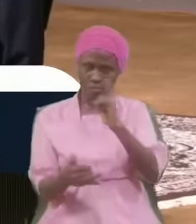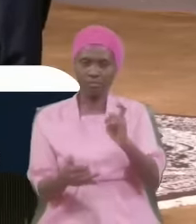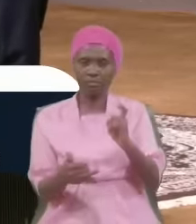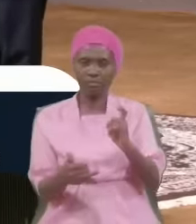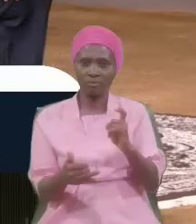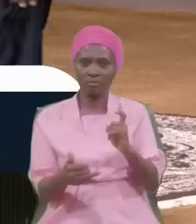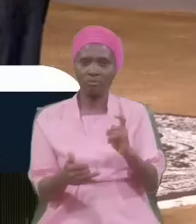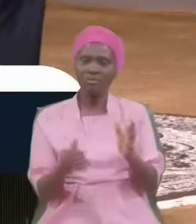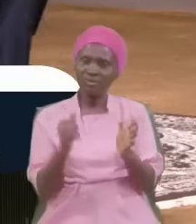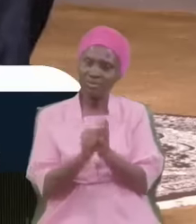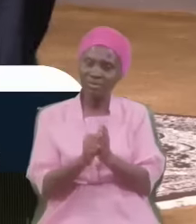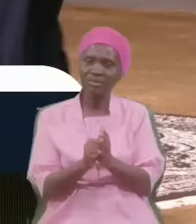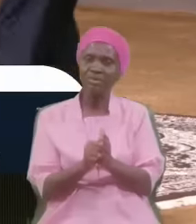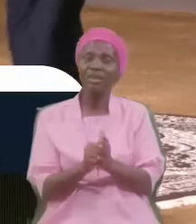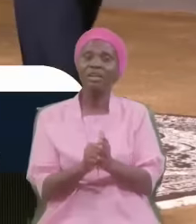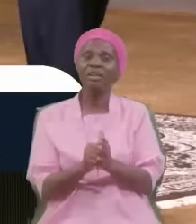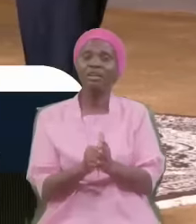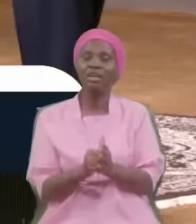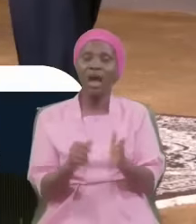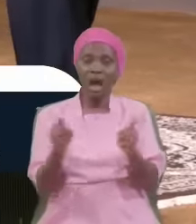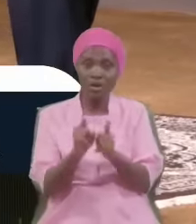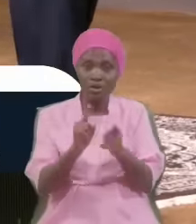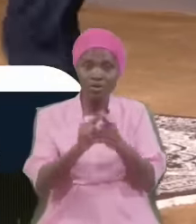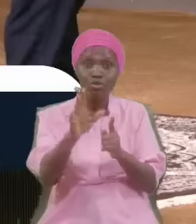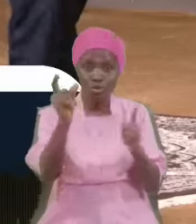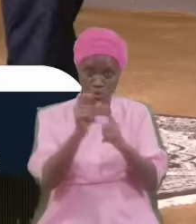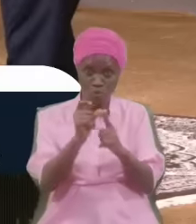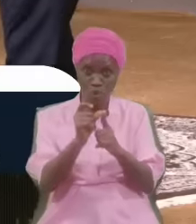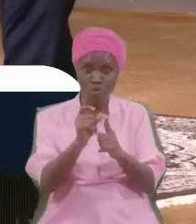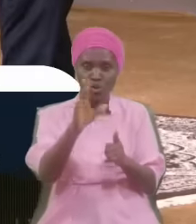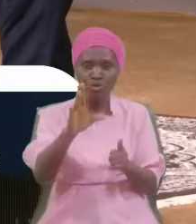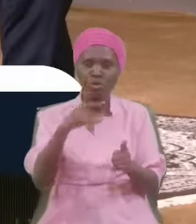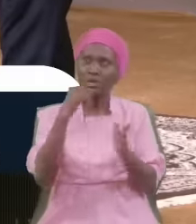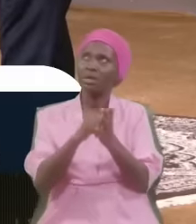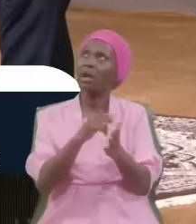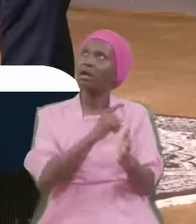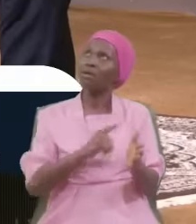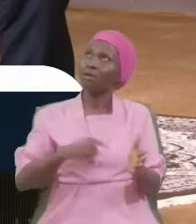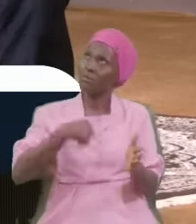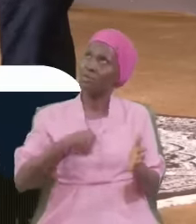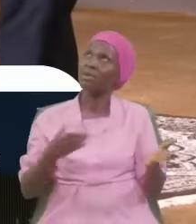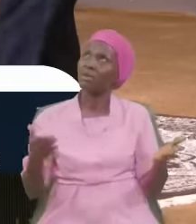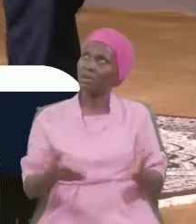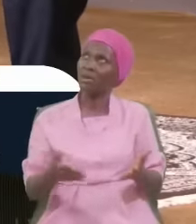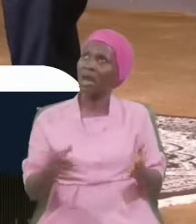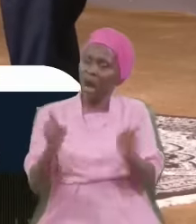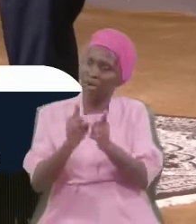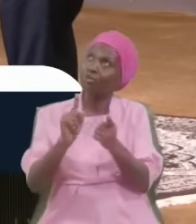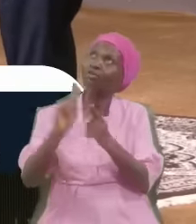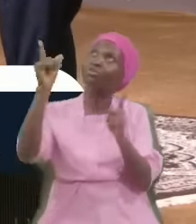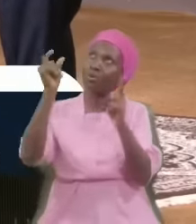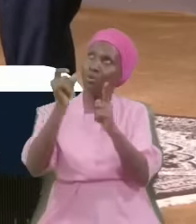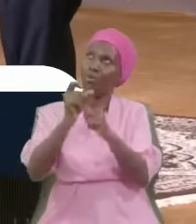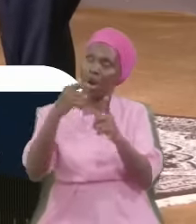And according to your word, this I decree. Thou shalt also decree a thing, and it shall